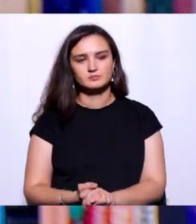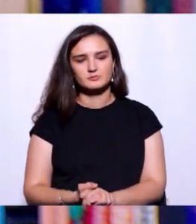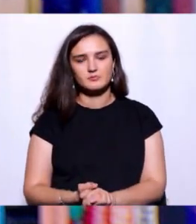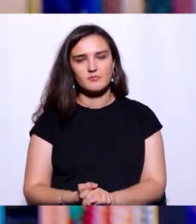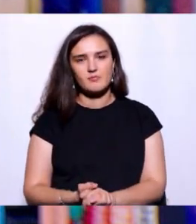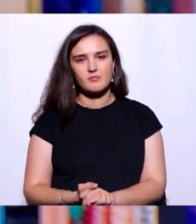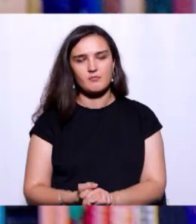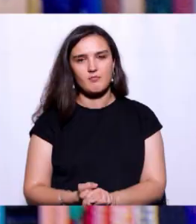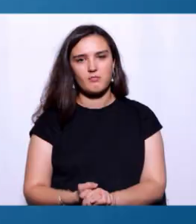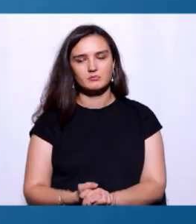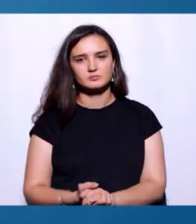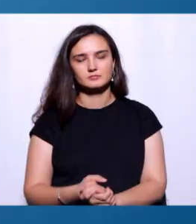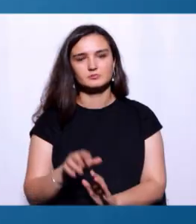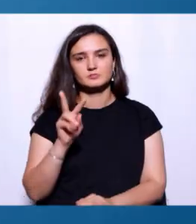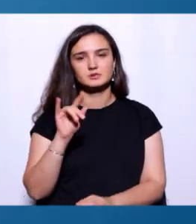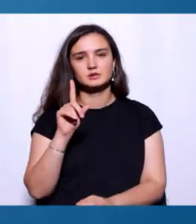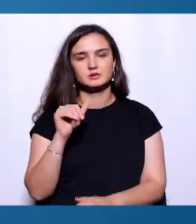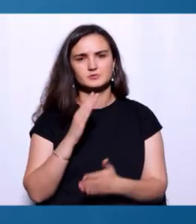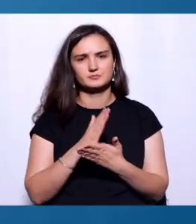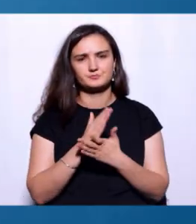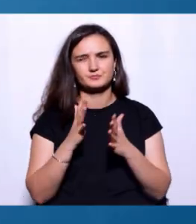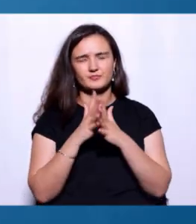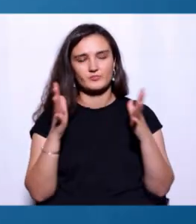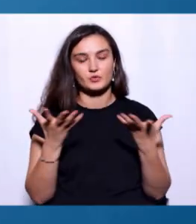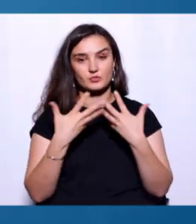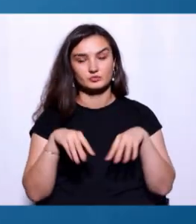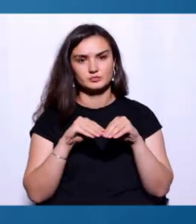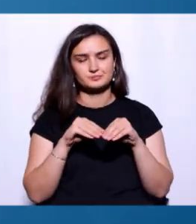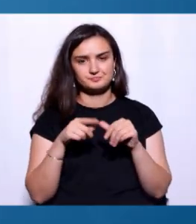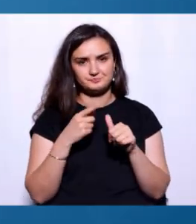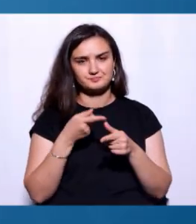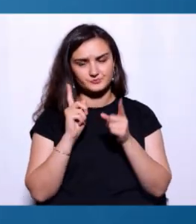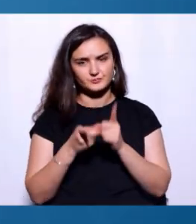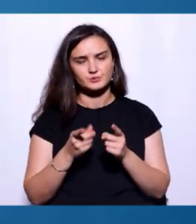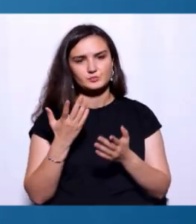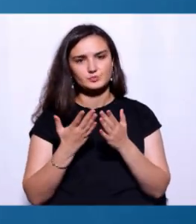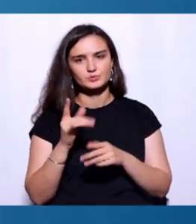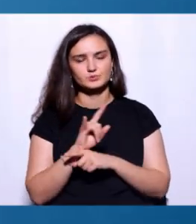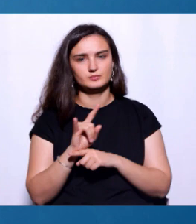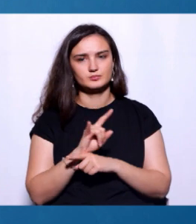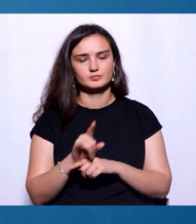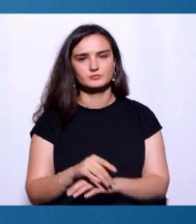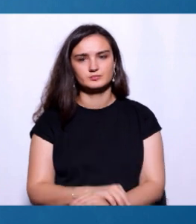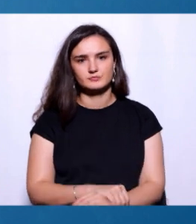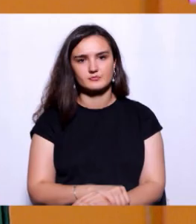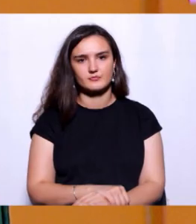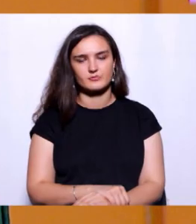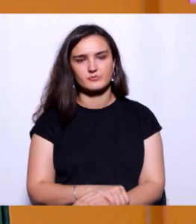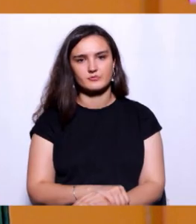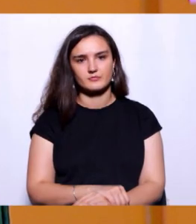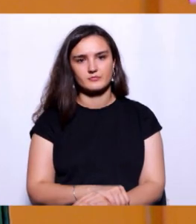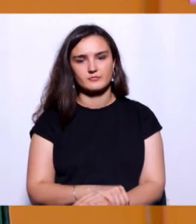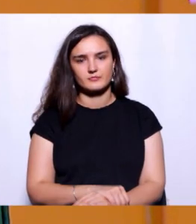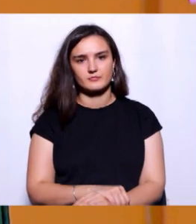So, for the first one, Lisa has a big family. Was that true or false? Of